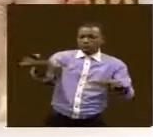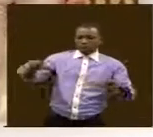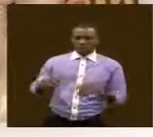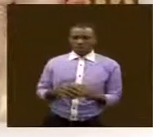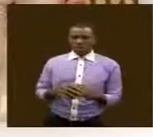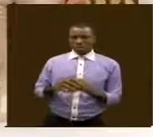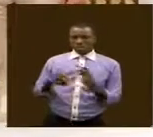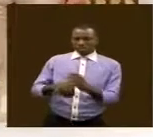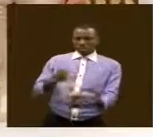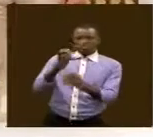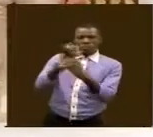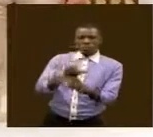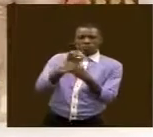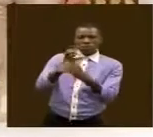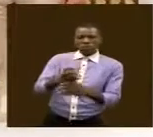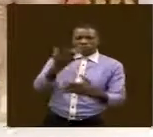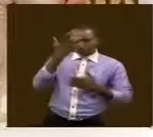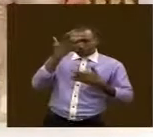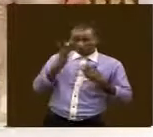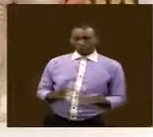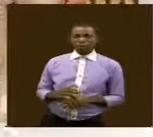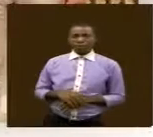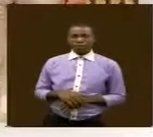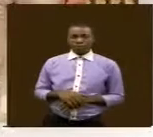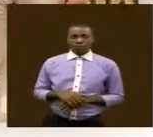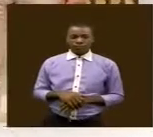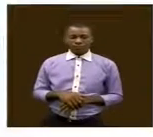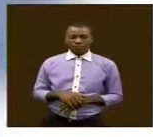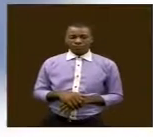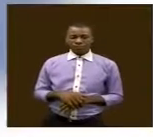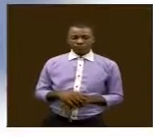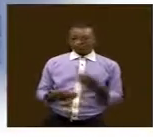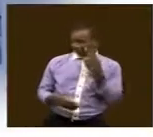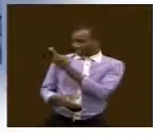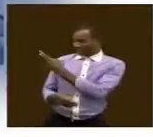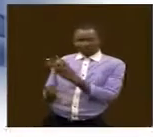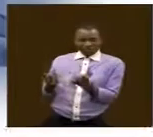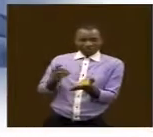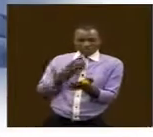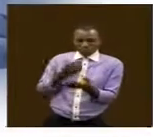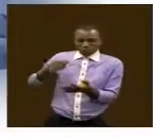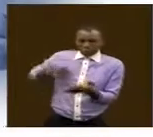and taking care of the sick. You have doctors in the operation room,